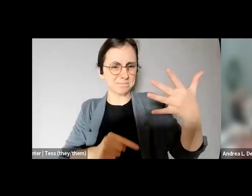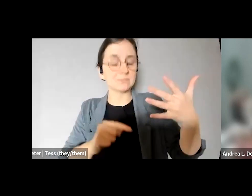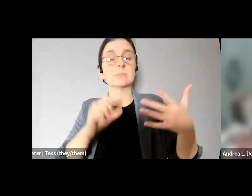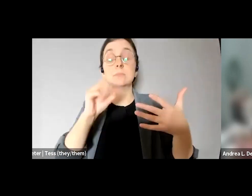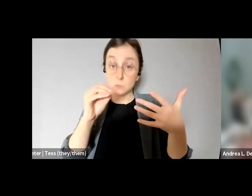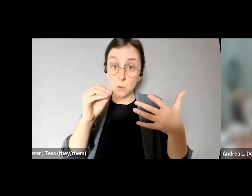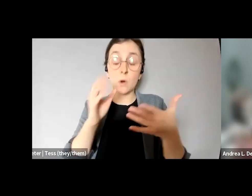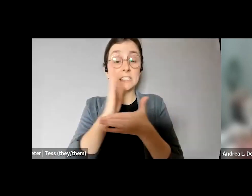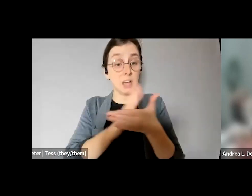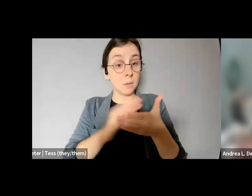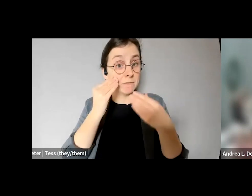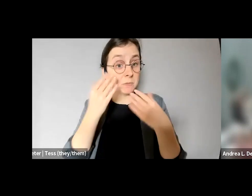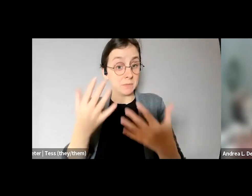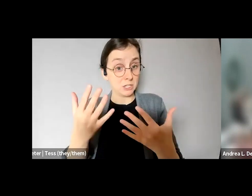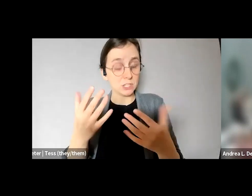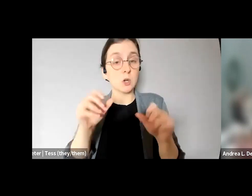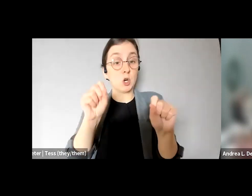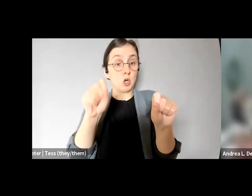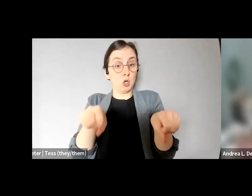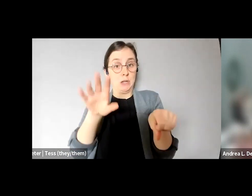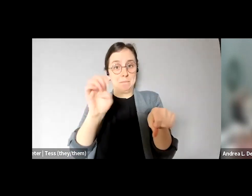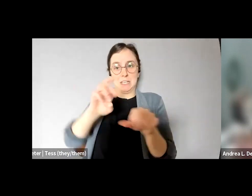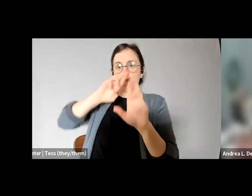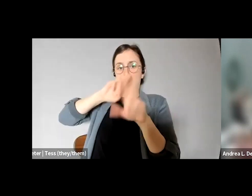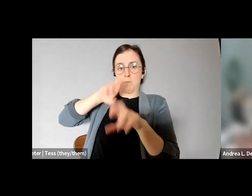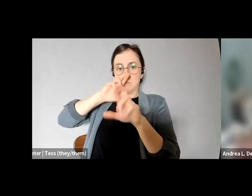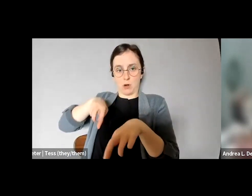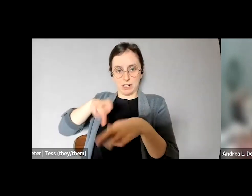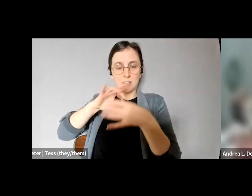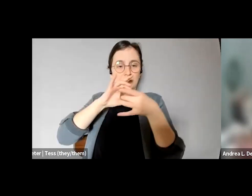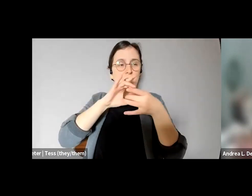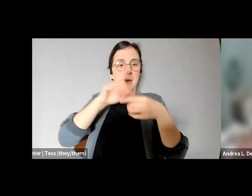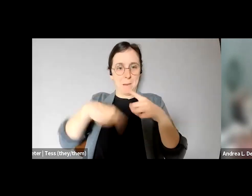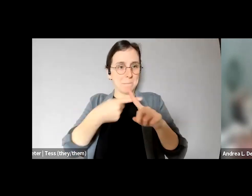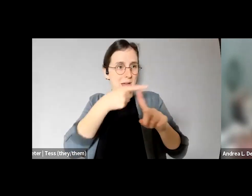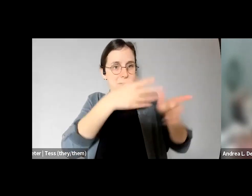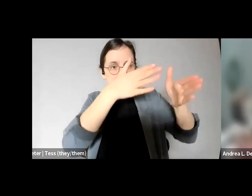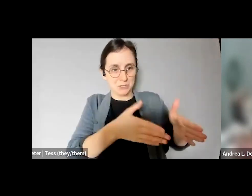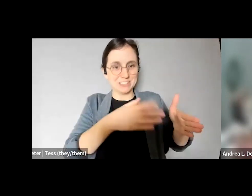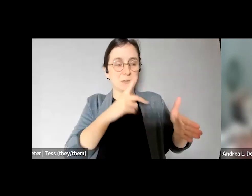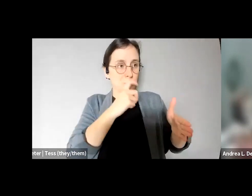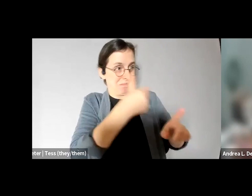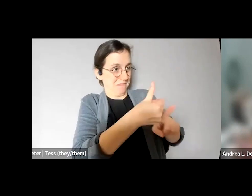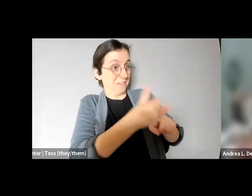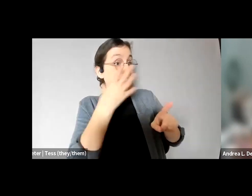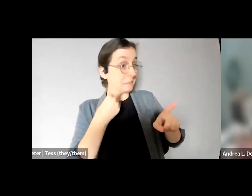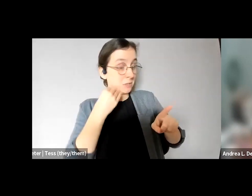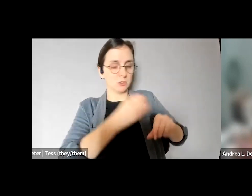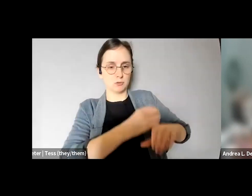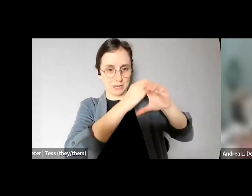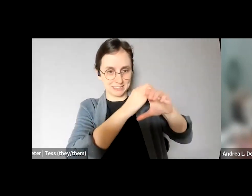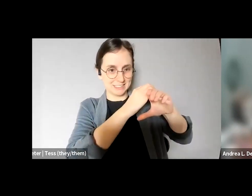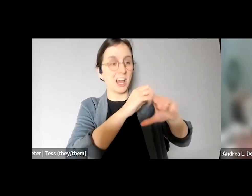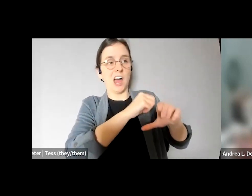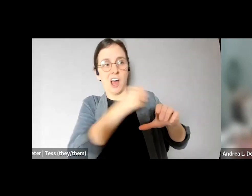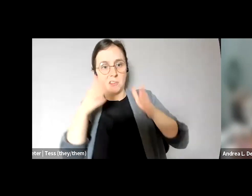be reported regarding an individual in mental health crisis by another party, either mandatorily